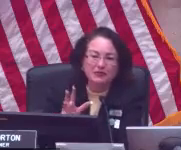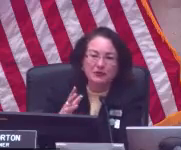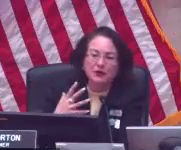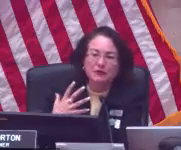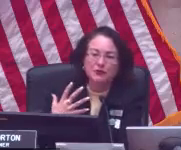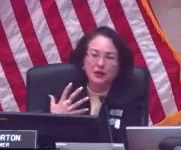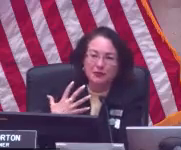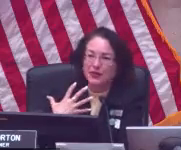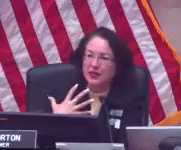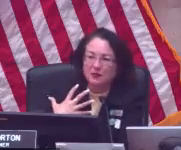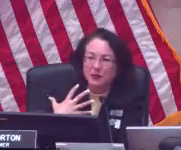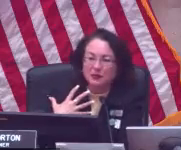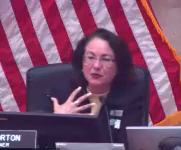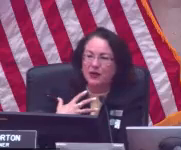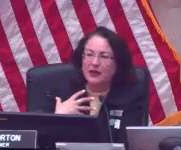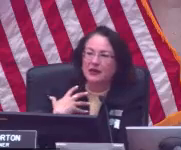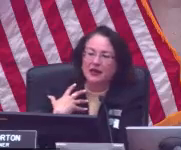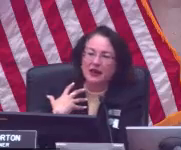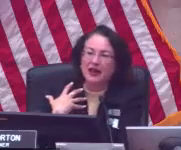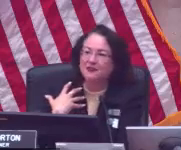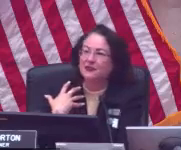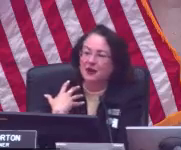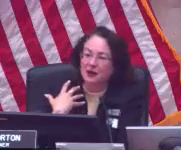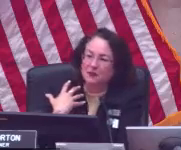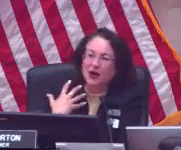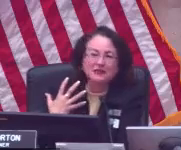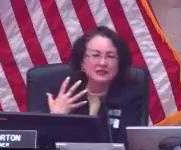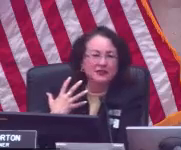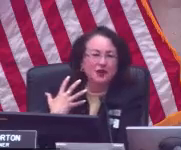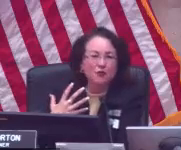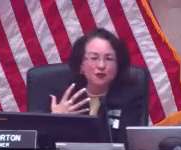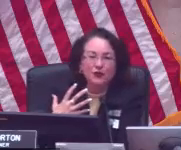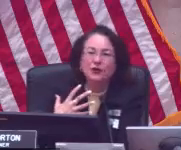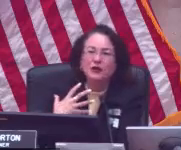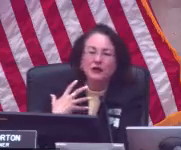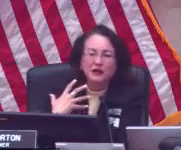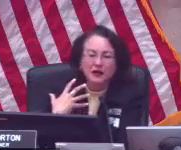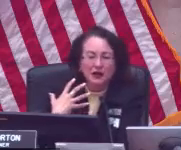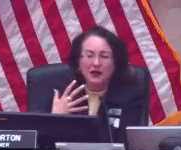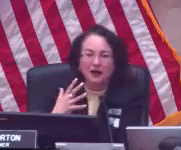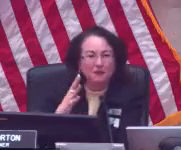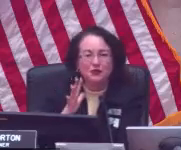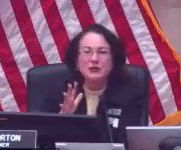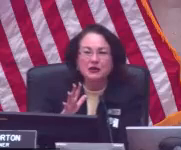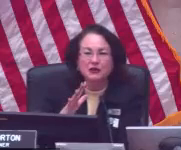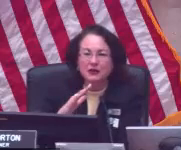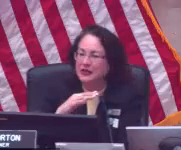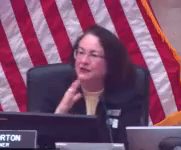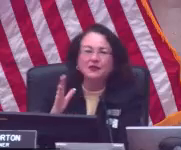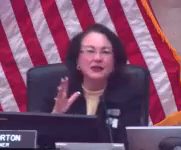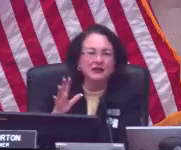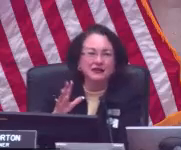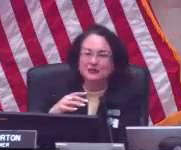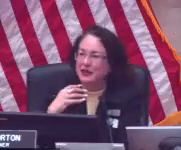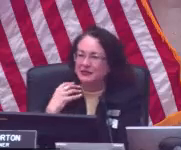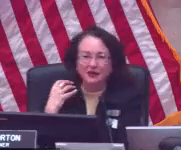ability to be one of the most empathetic people and have a positive, hopeful demeanor,